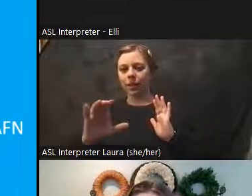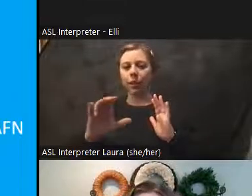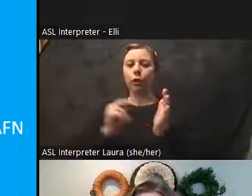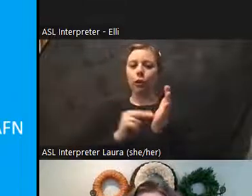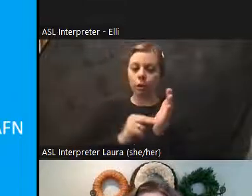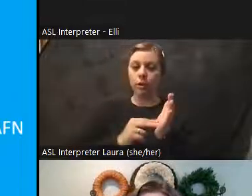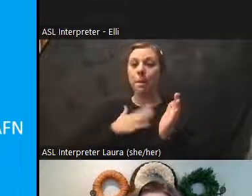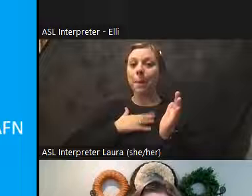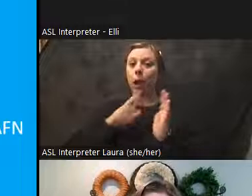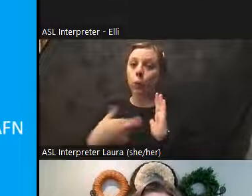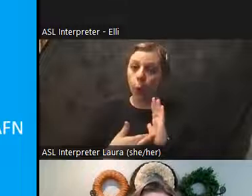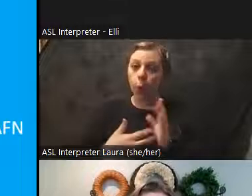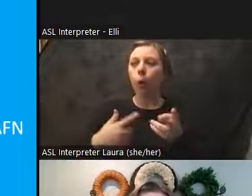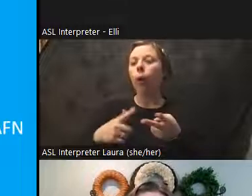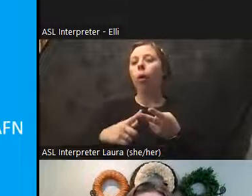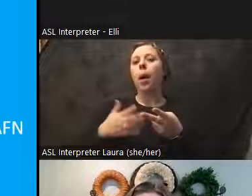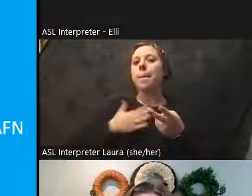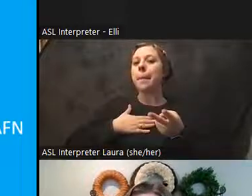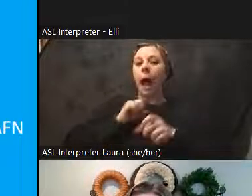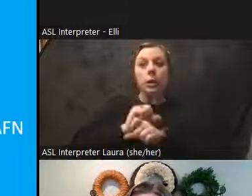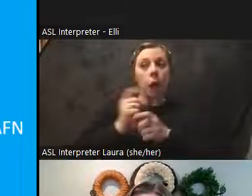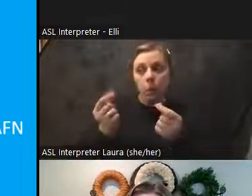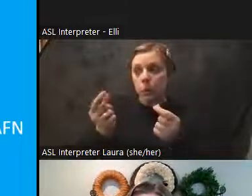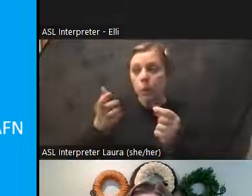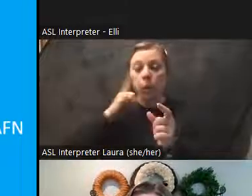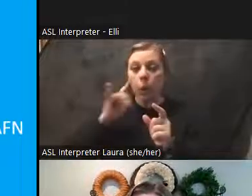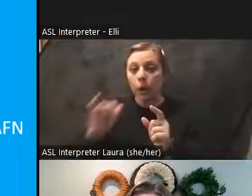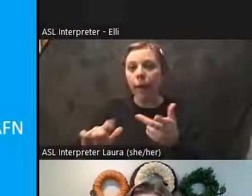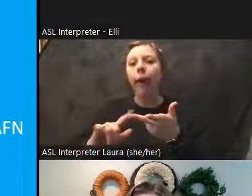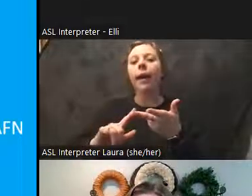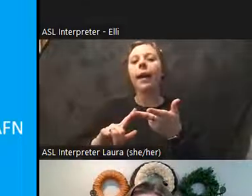you in the Title IX context.